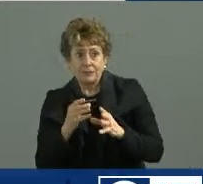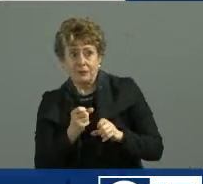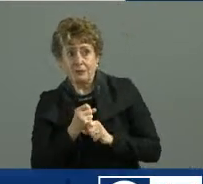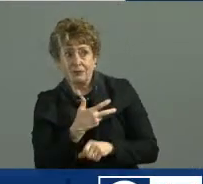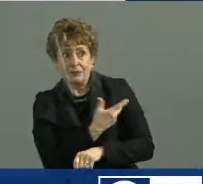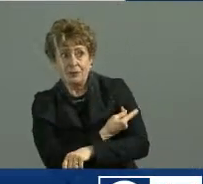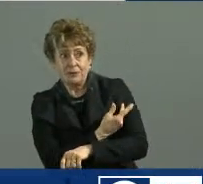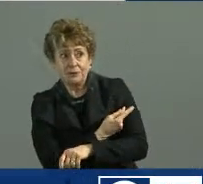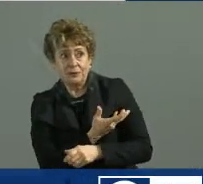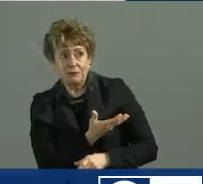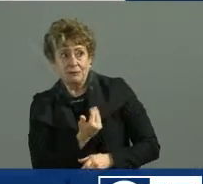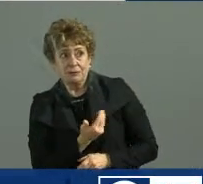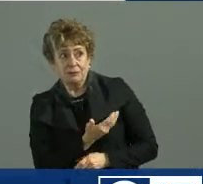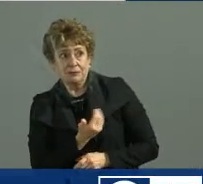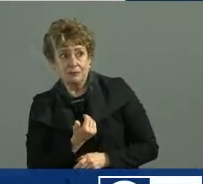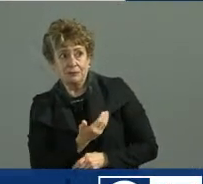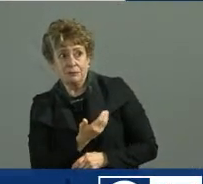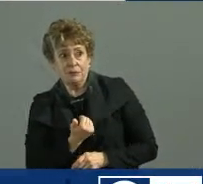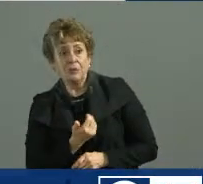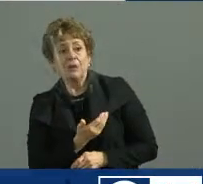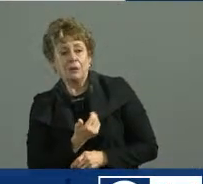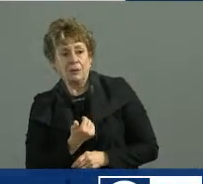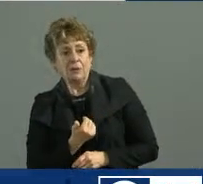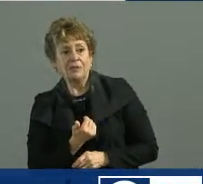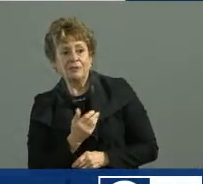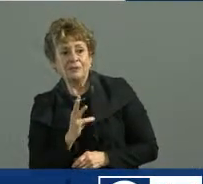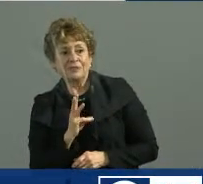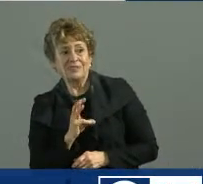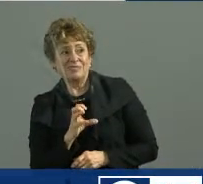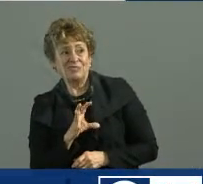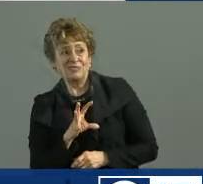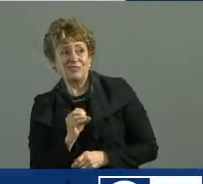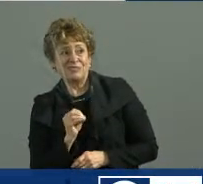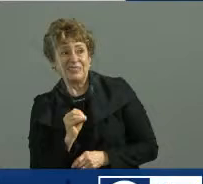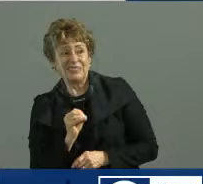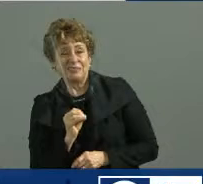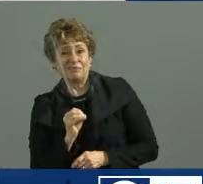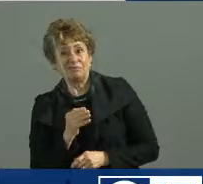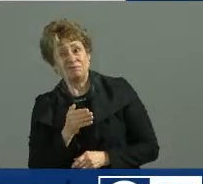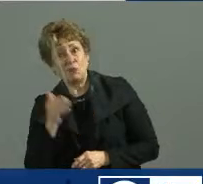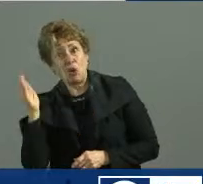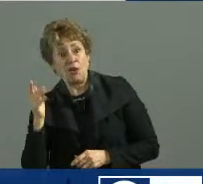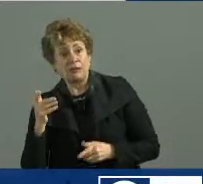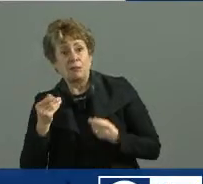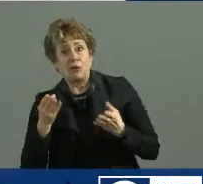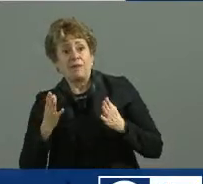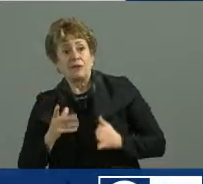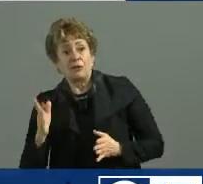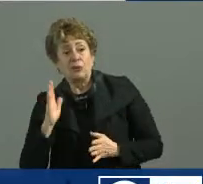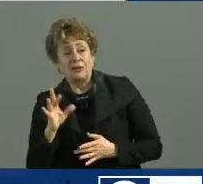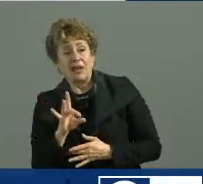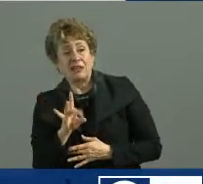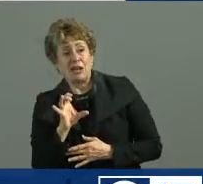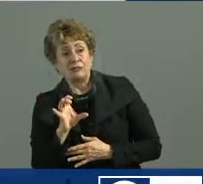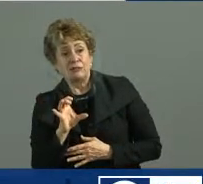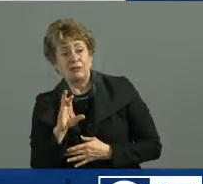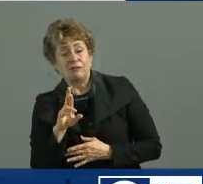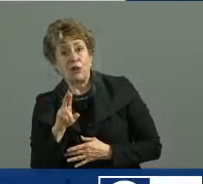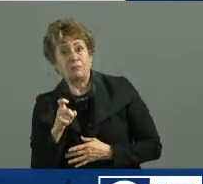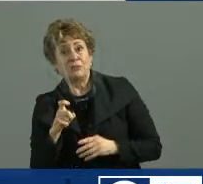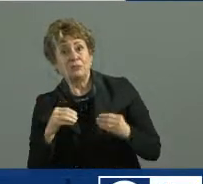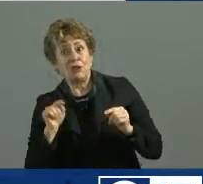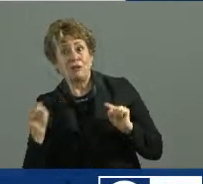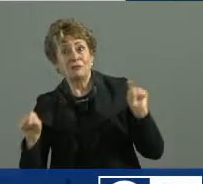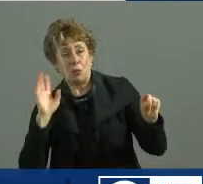over 650 providers that have been onboarded, and over 800 pharmacies have enrolled with the CDC retail